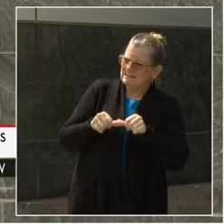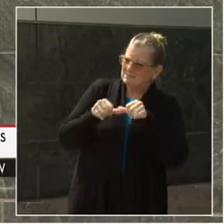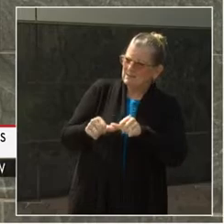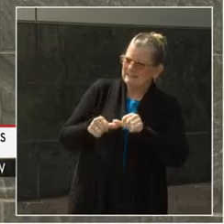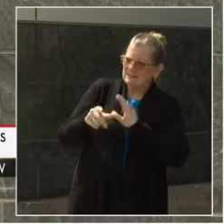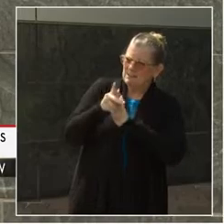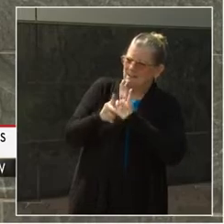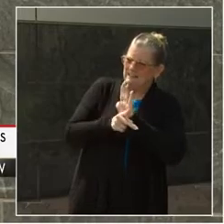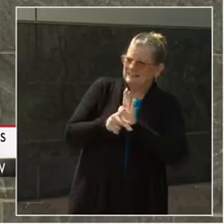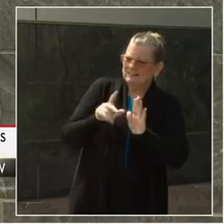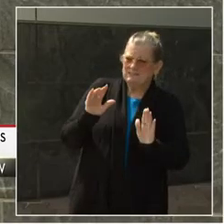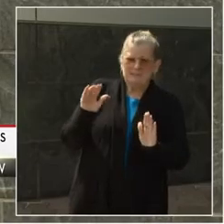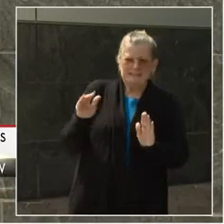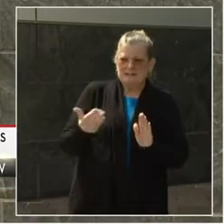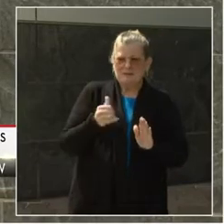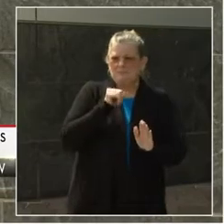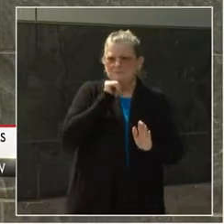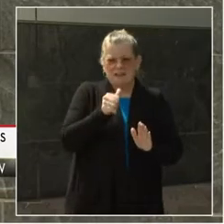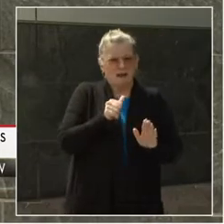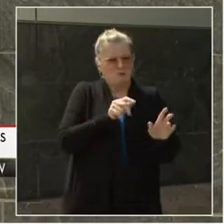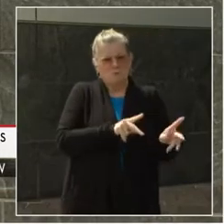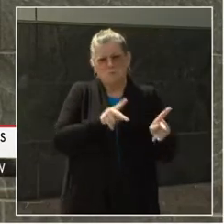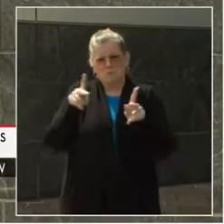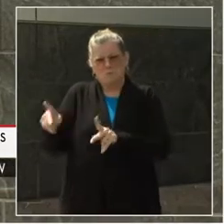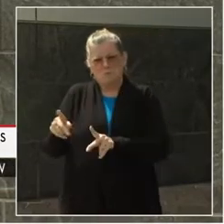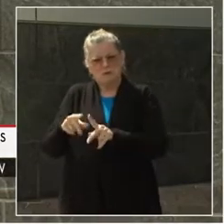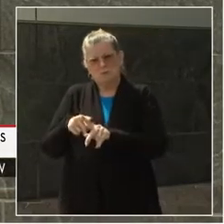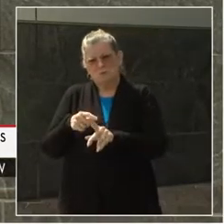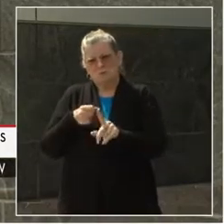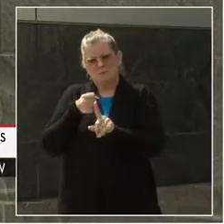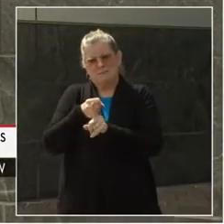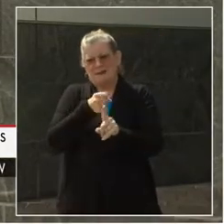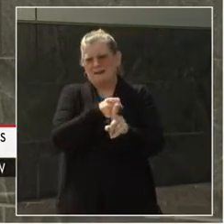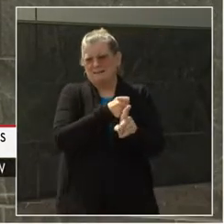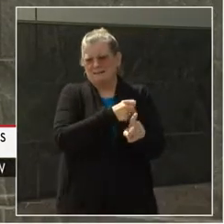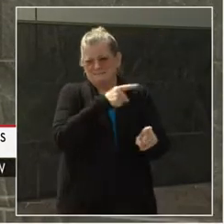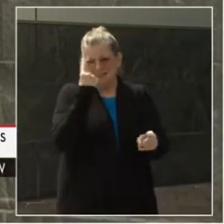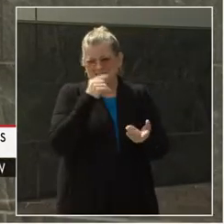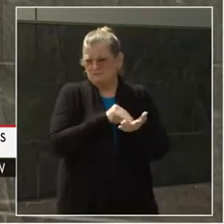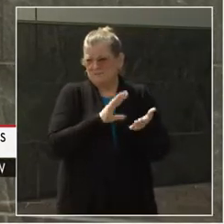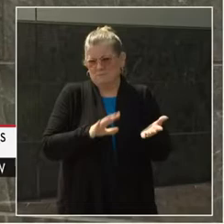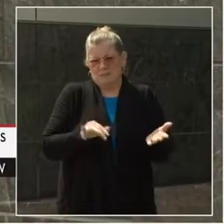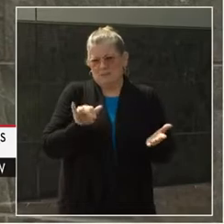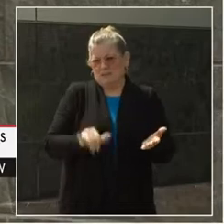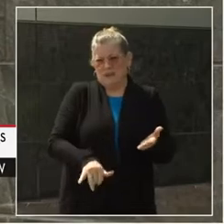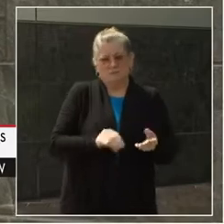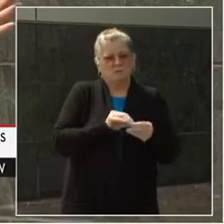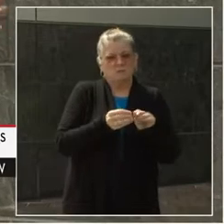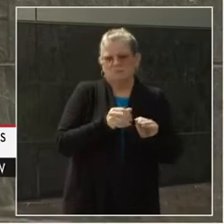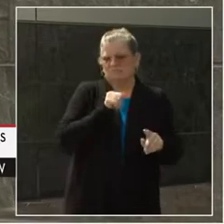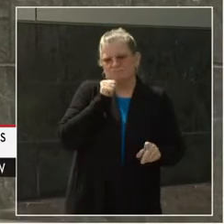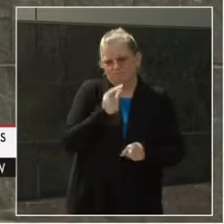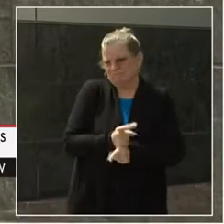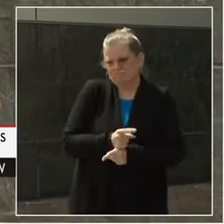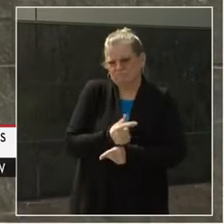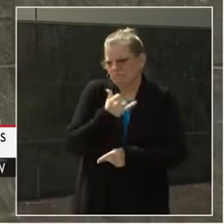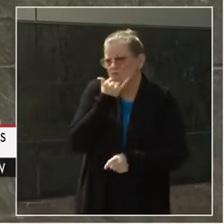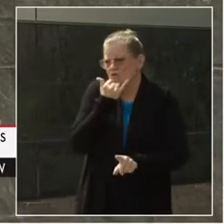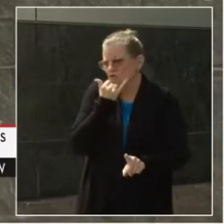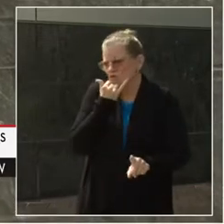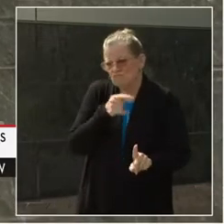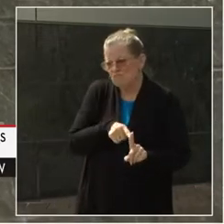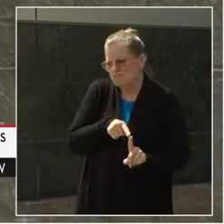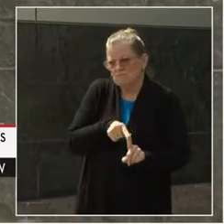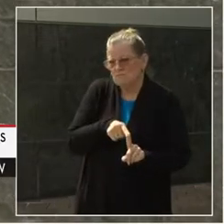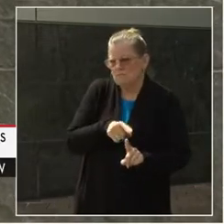black students? I don't think that number is correct. We have a substantially fewer number of